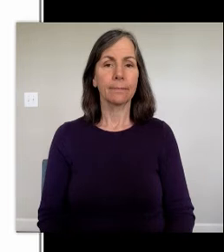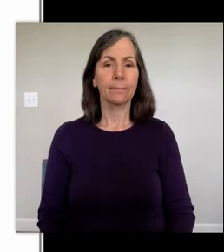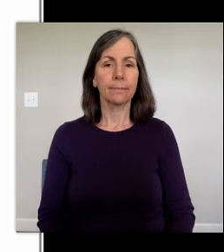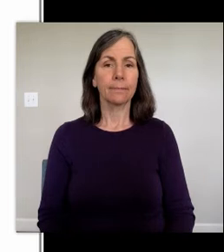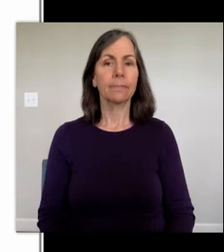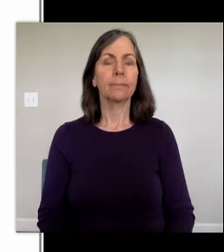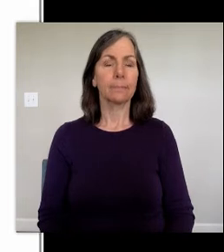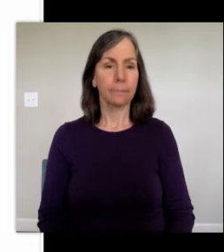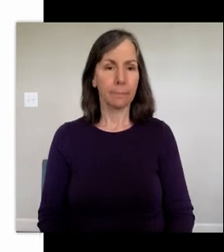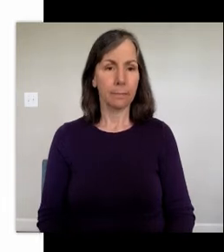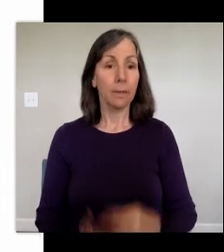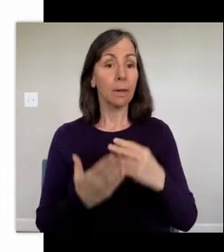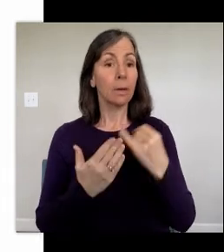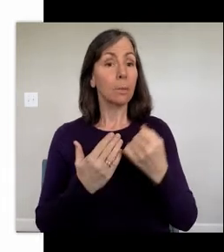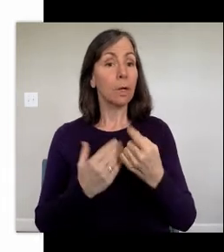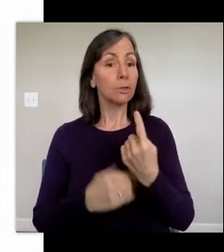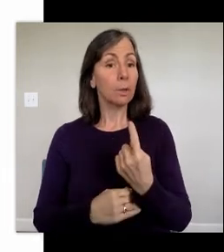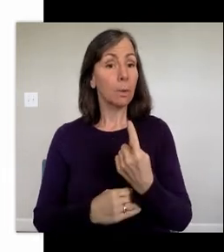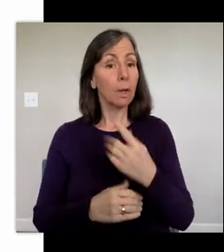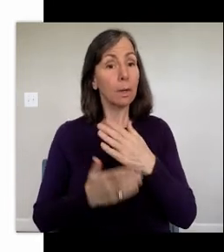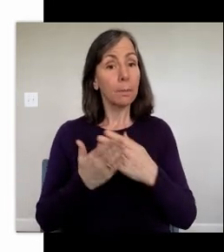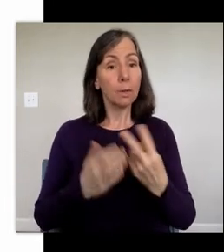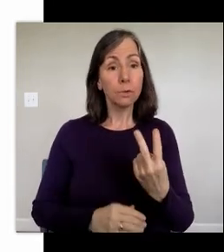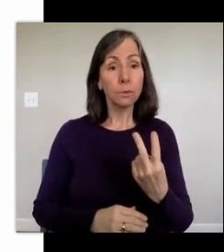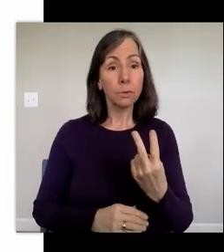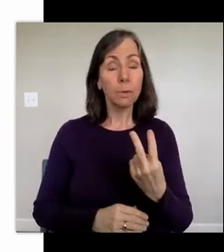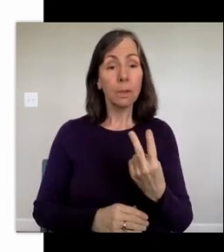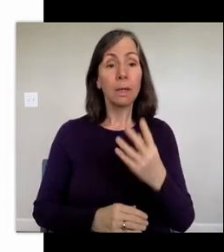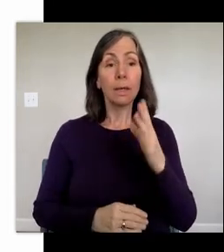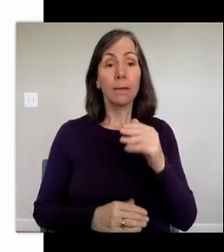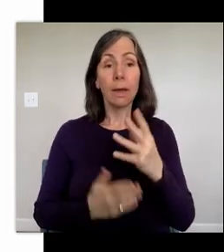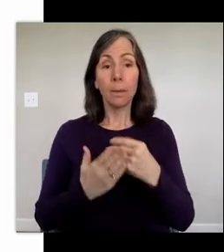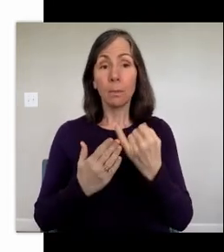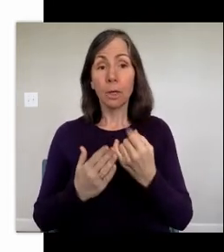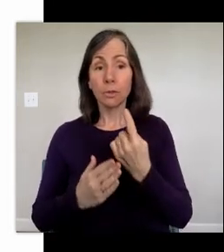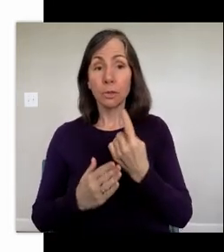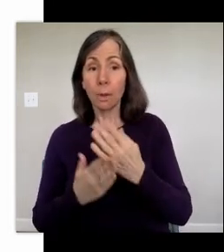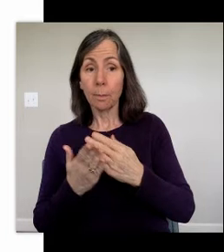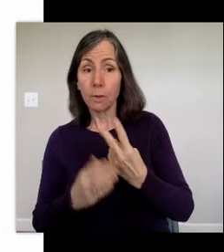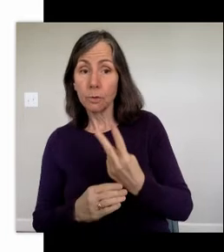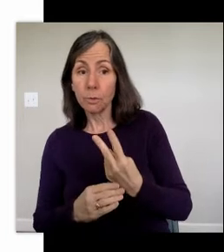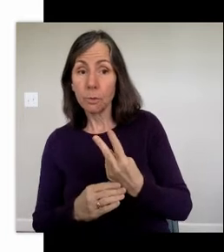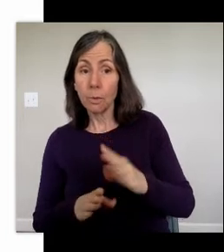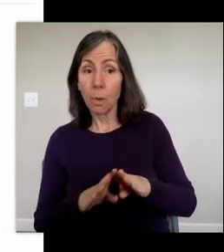Project 1, Part 2 says, open Project 1, Part 2 in Notability.